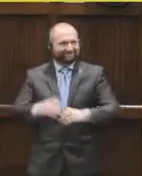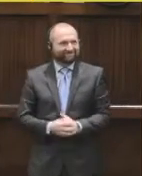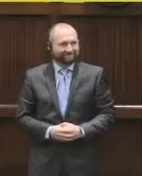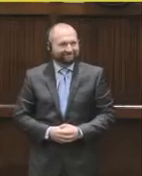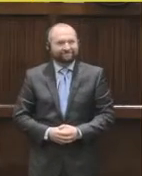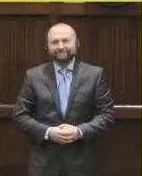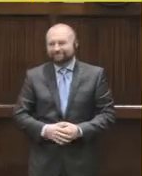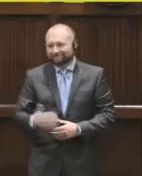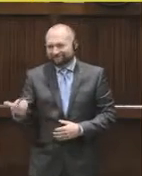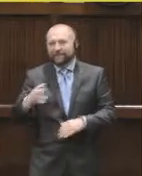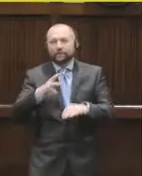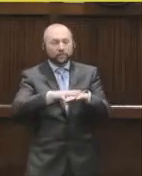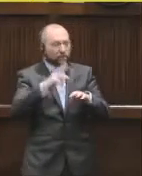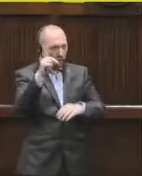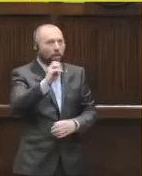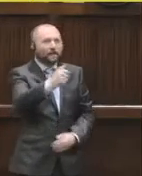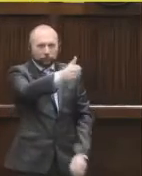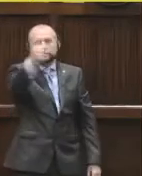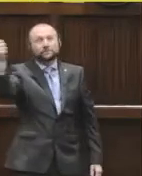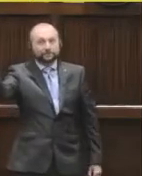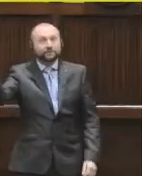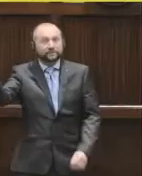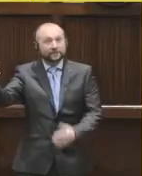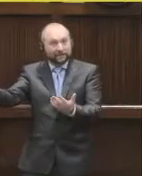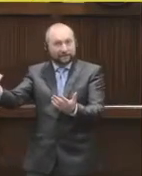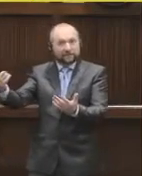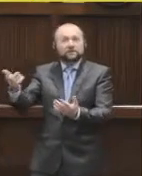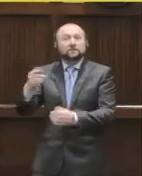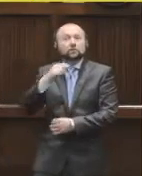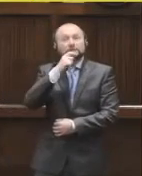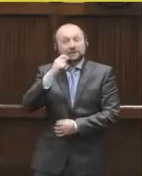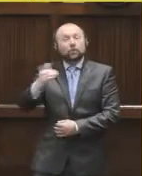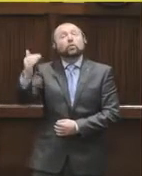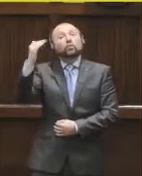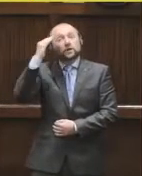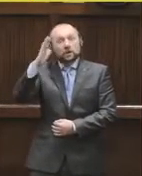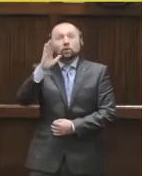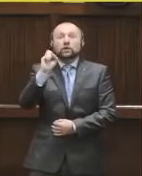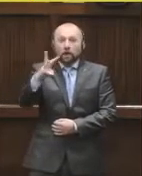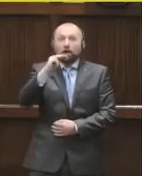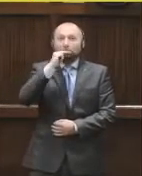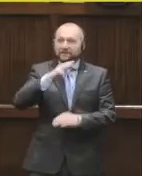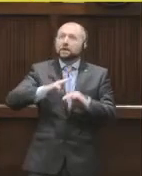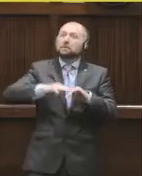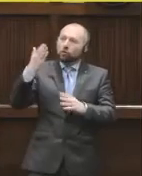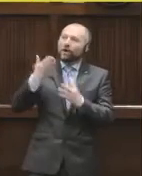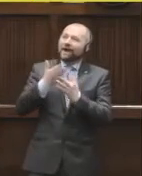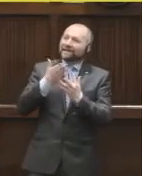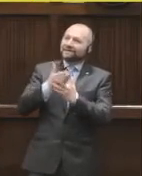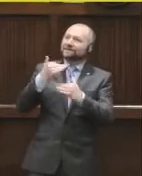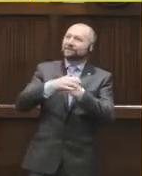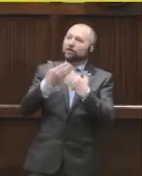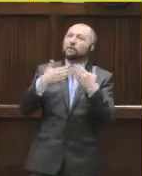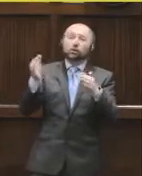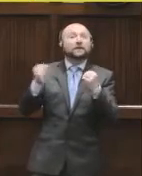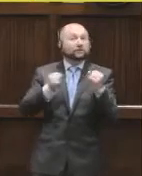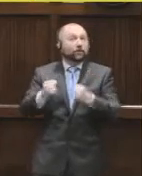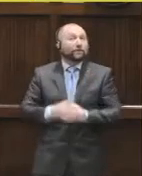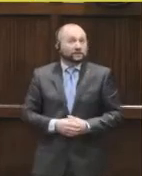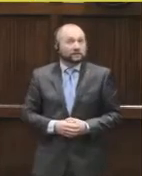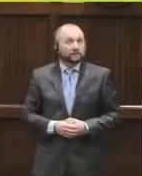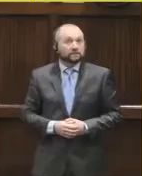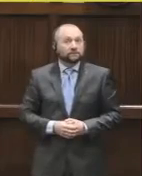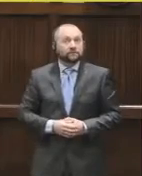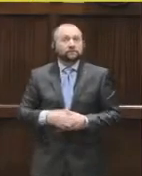Well done, well done. So we know what this bill is going to initiate. It's going to allow more access to public services in